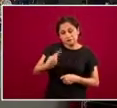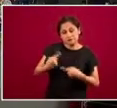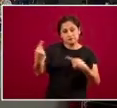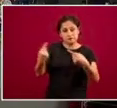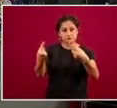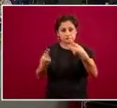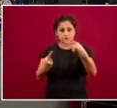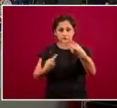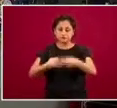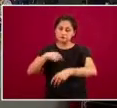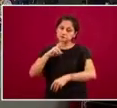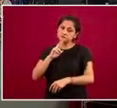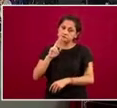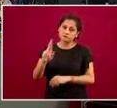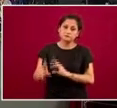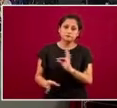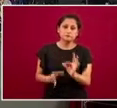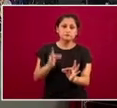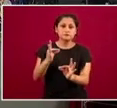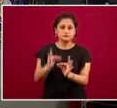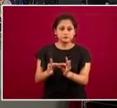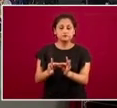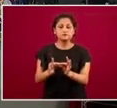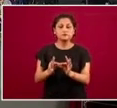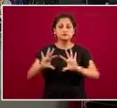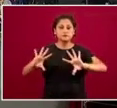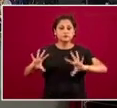but we don't have any conclusive numbers yet.